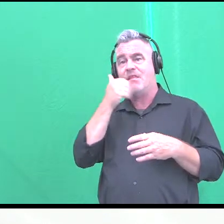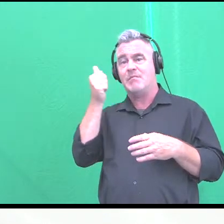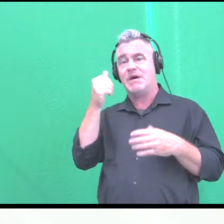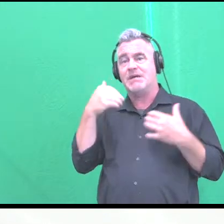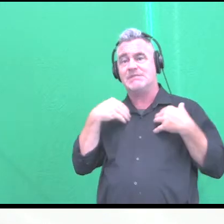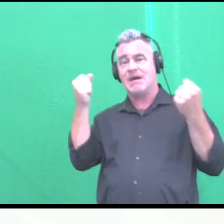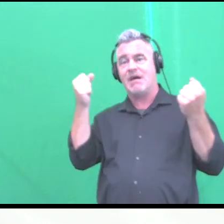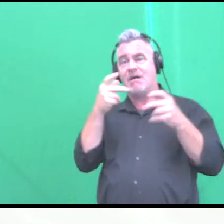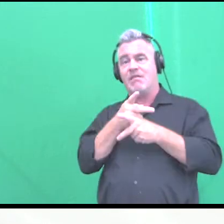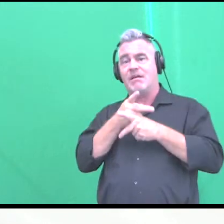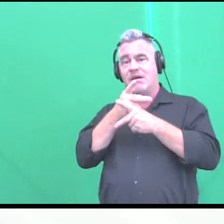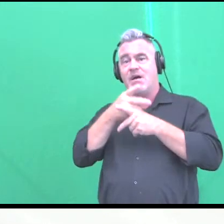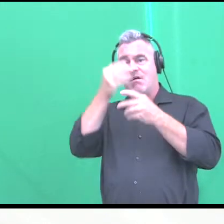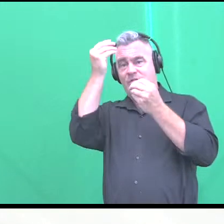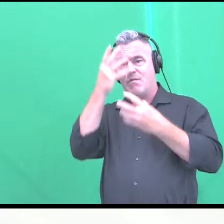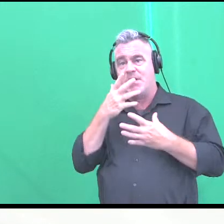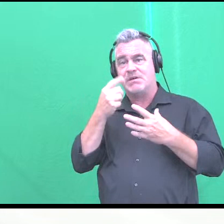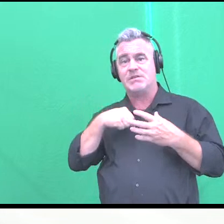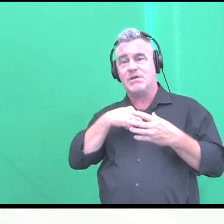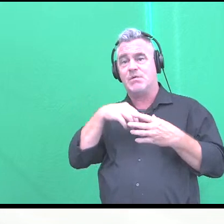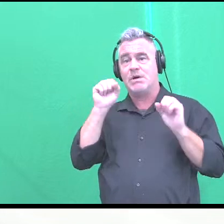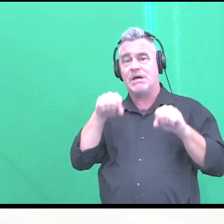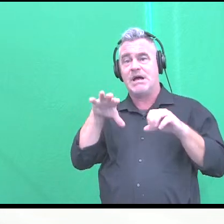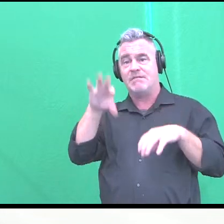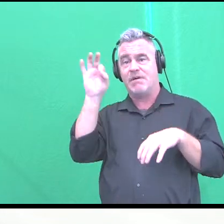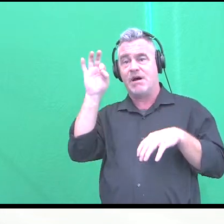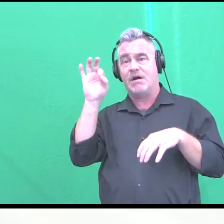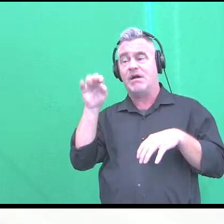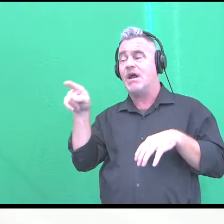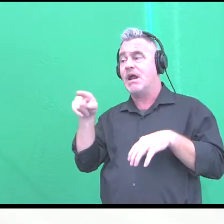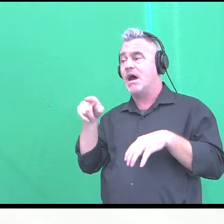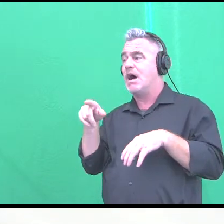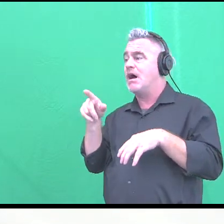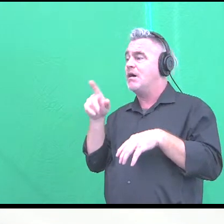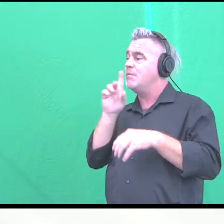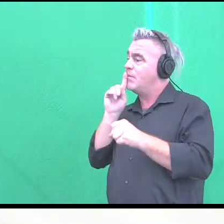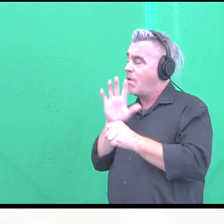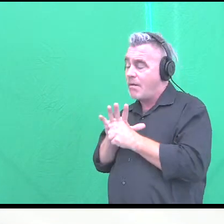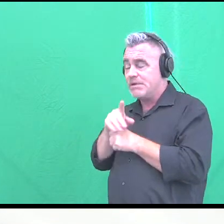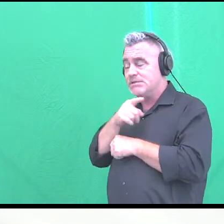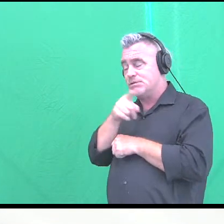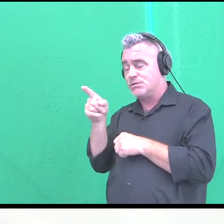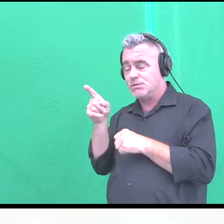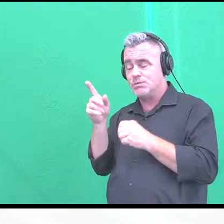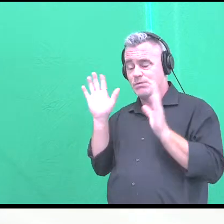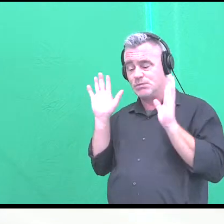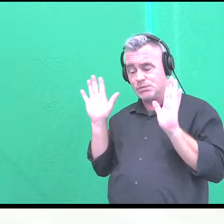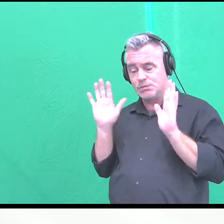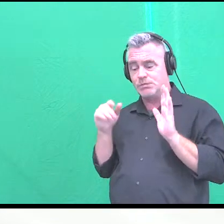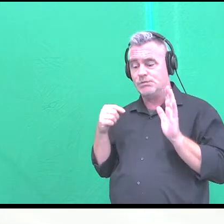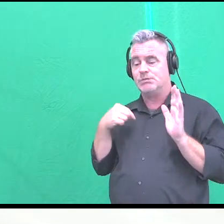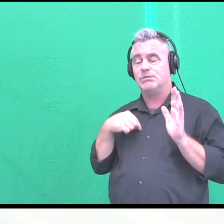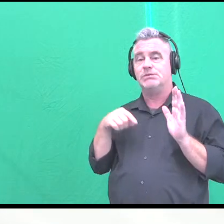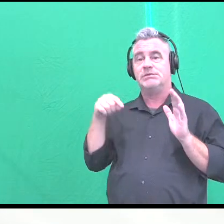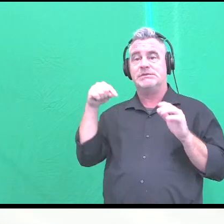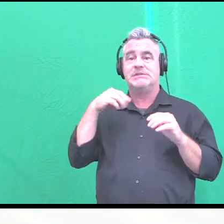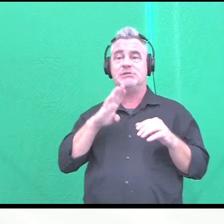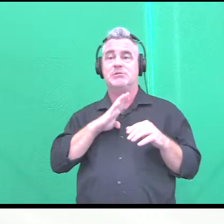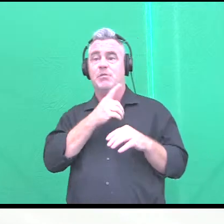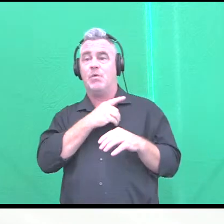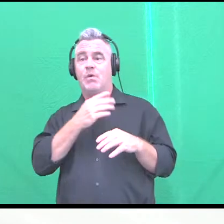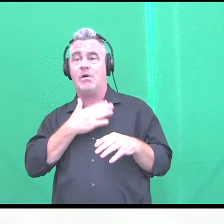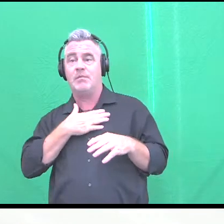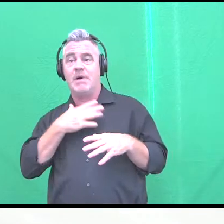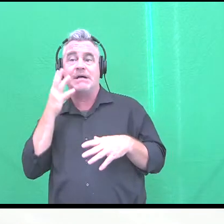healthcare information that we can find. And I assure you, that is what this board, in my entire experience here,